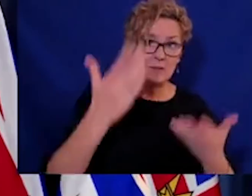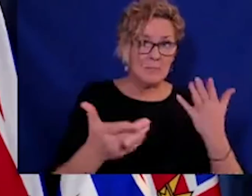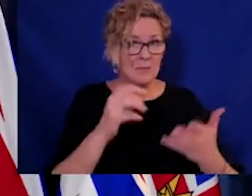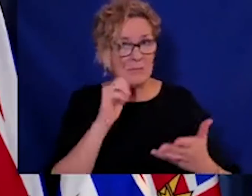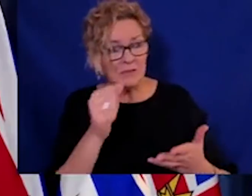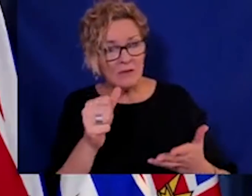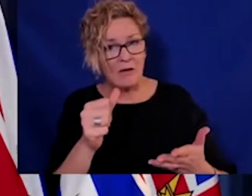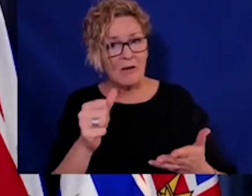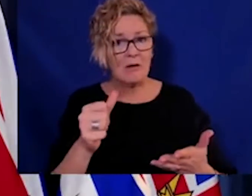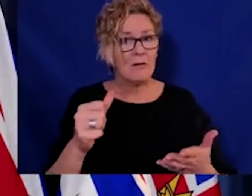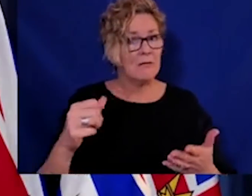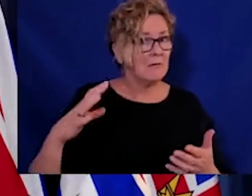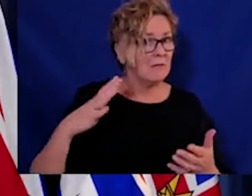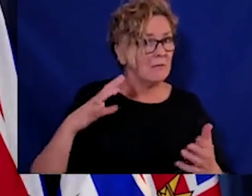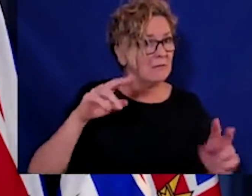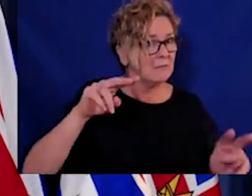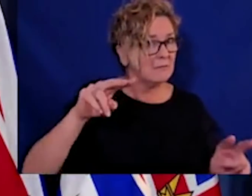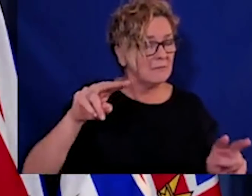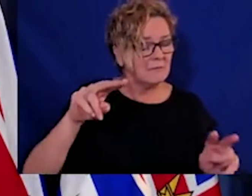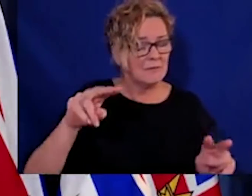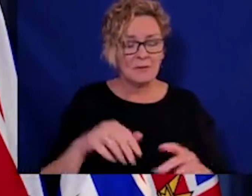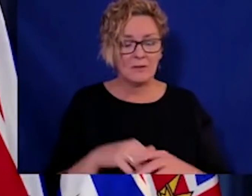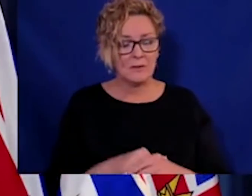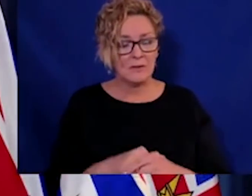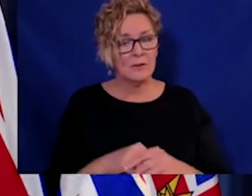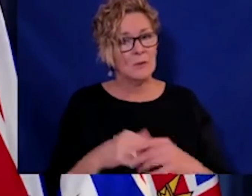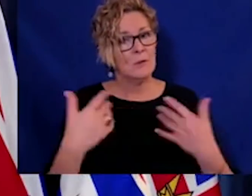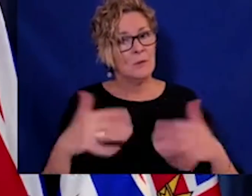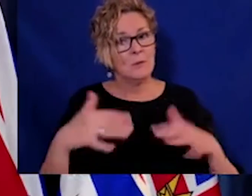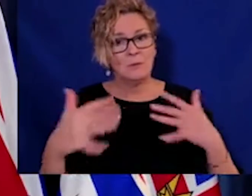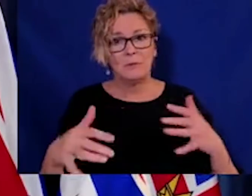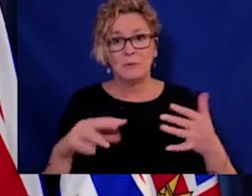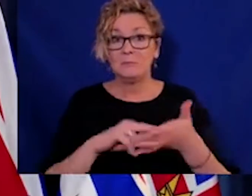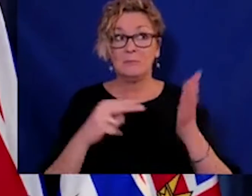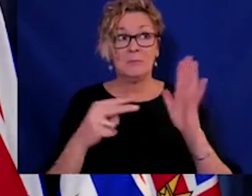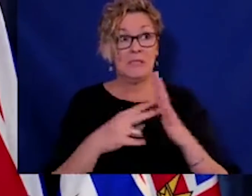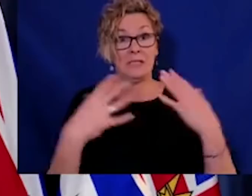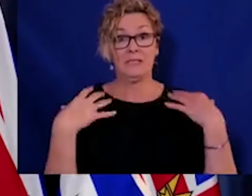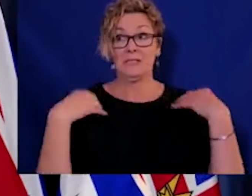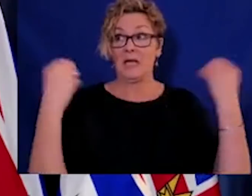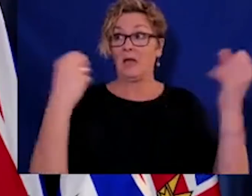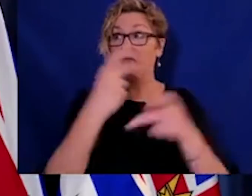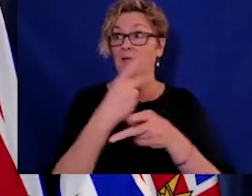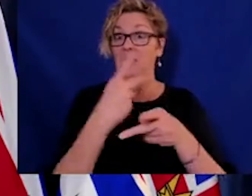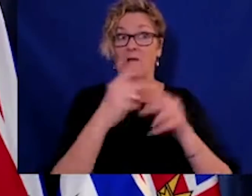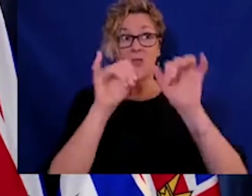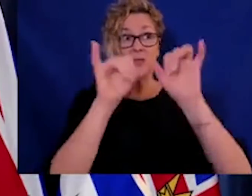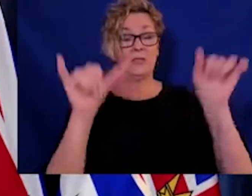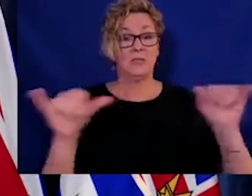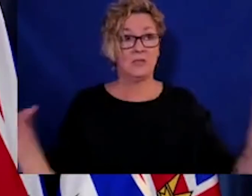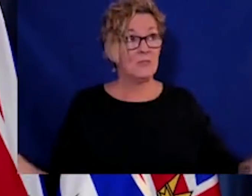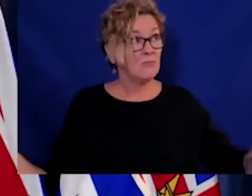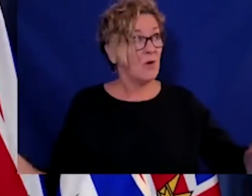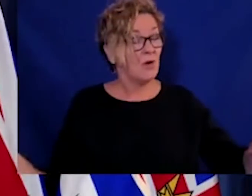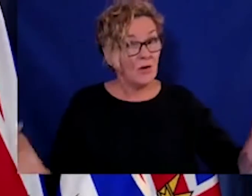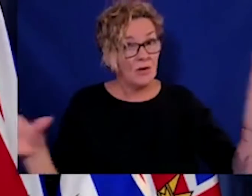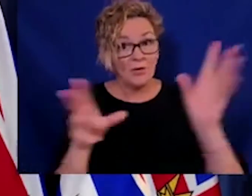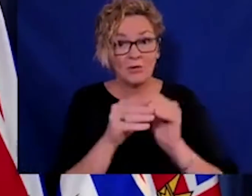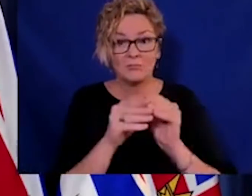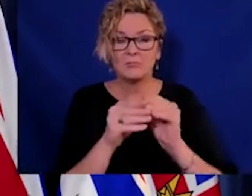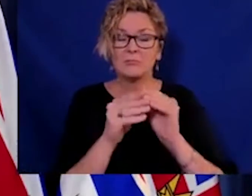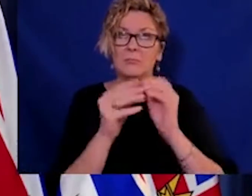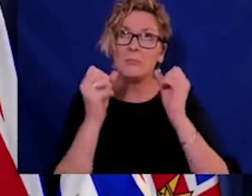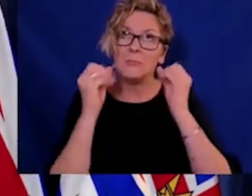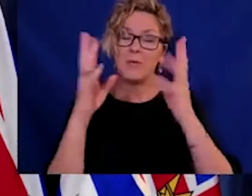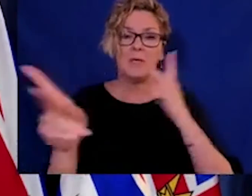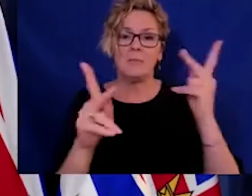so again, our teams across BC are doing extraordinary work, and there's going to be a lot of numbers, or already have